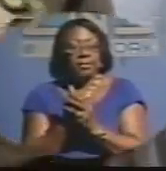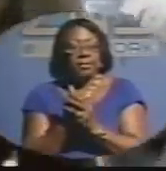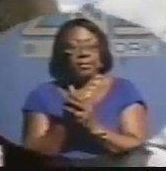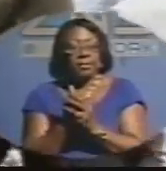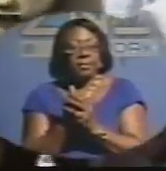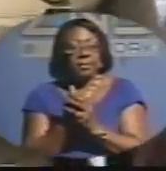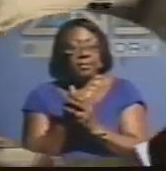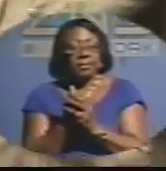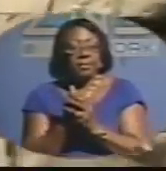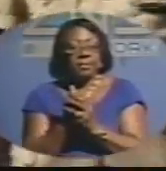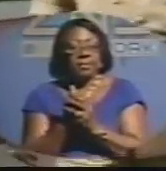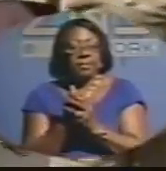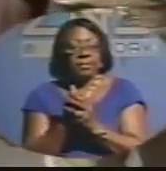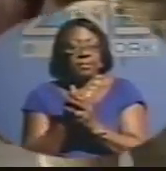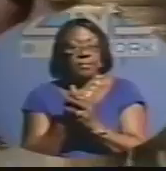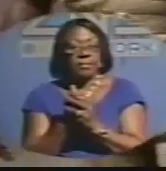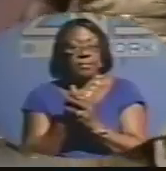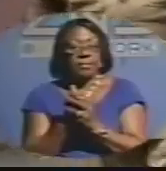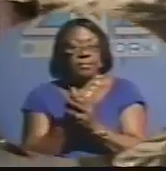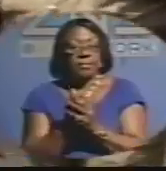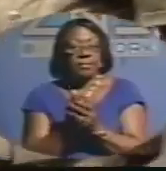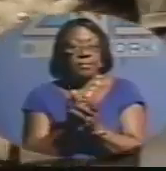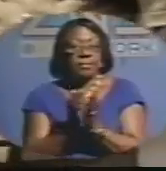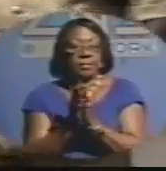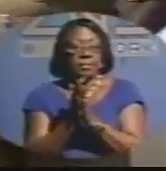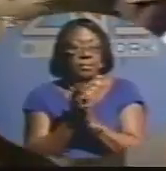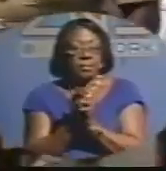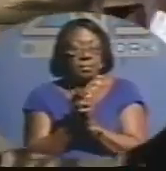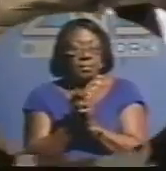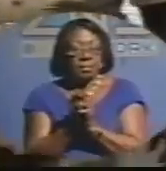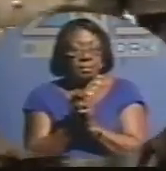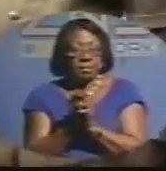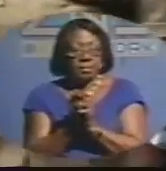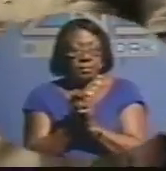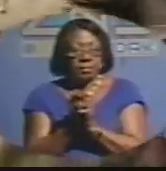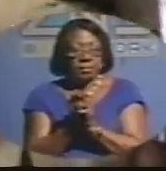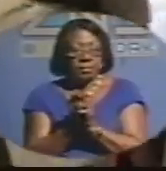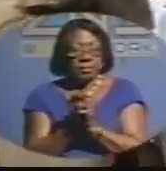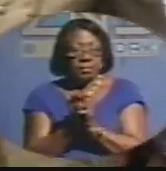and Basil Cumberbatch are prosecuting the case. Miro Ducile is defending Hepburn.